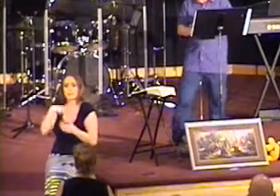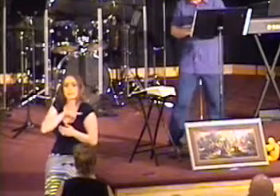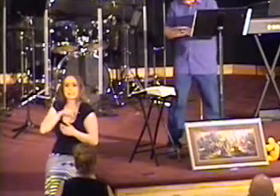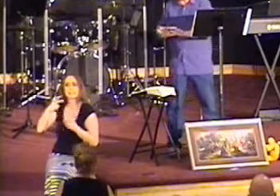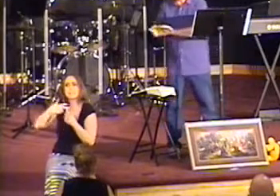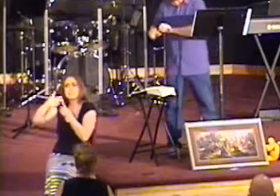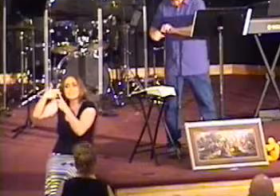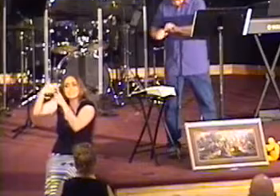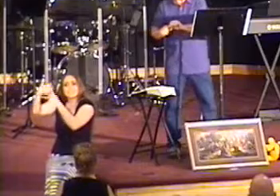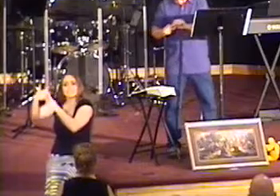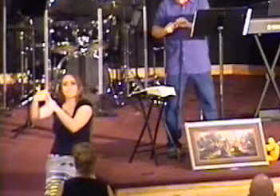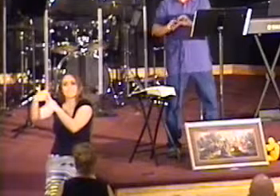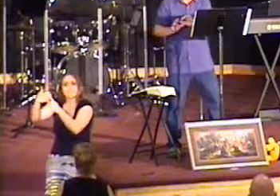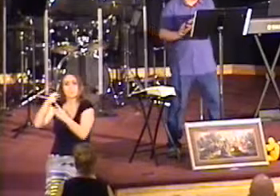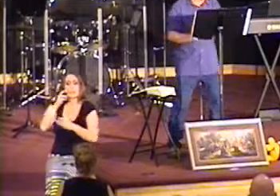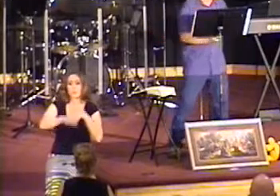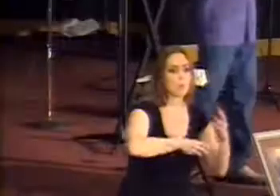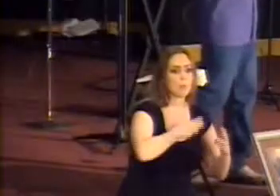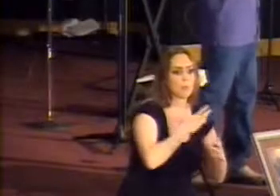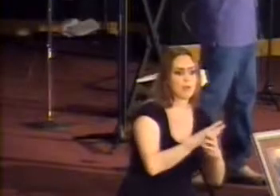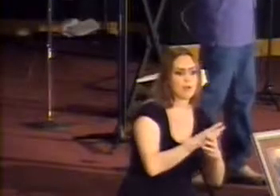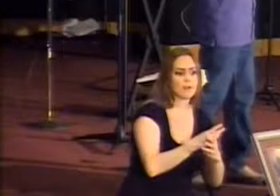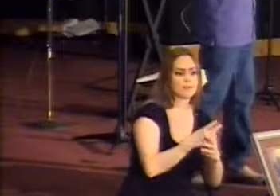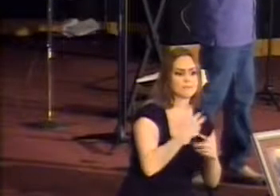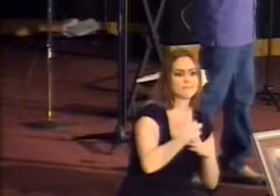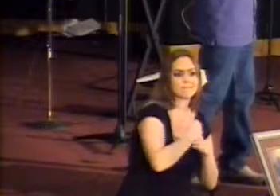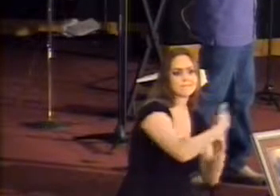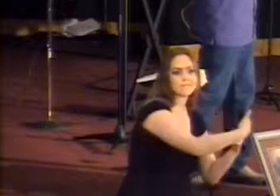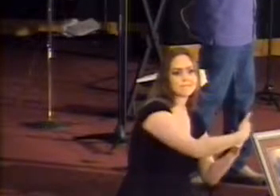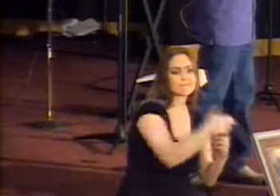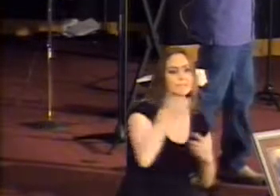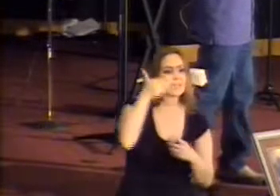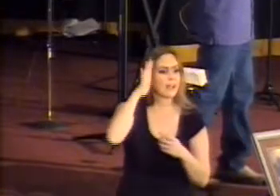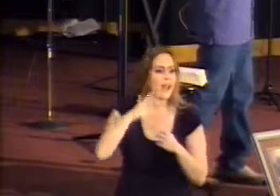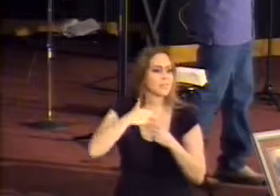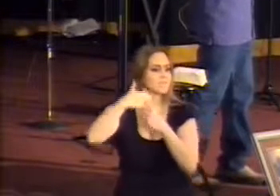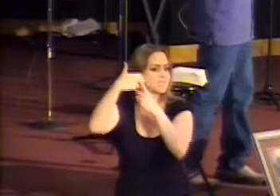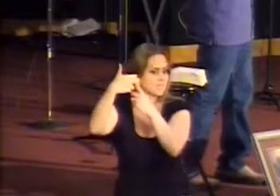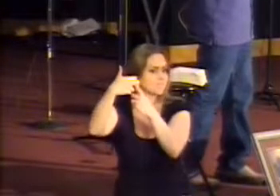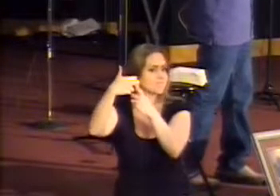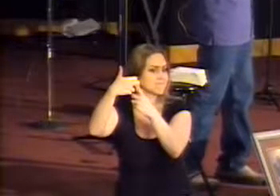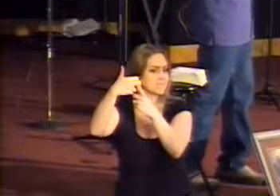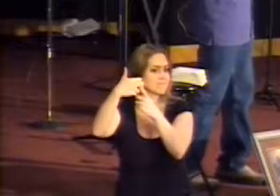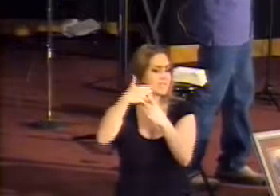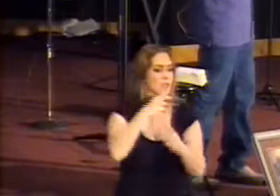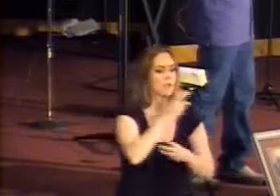The world pulls us this way. God's calling us this way, towards him. And the world is